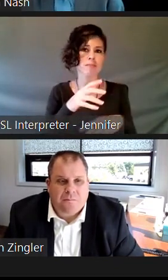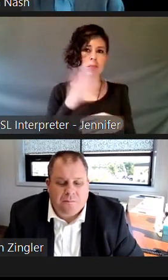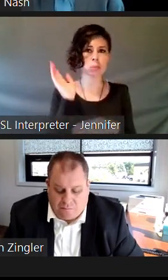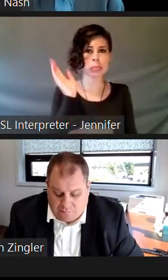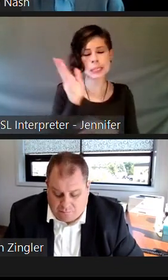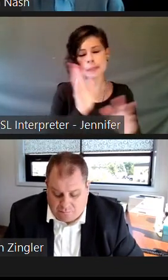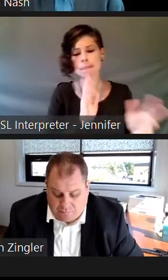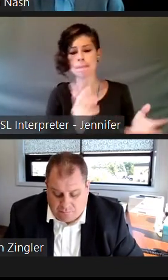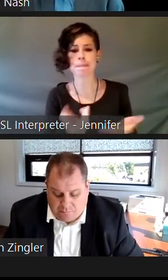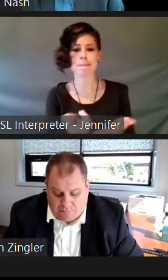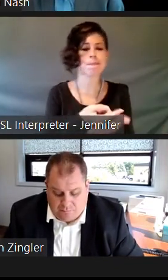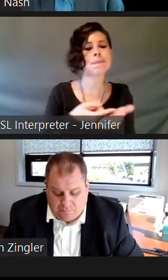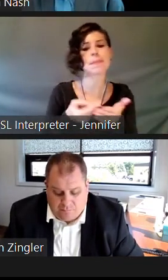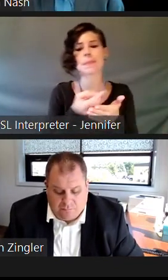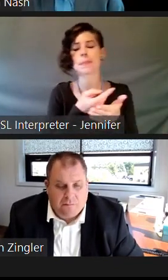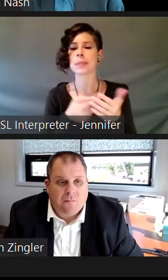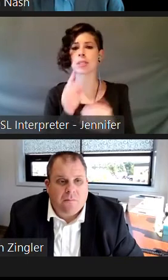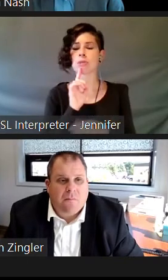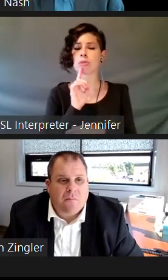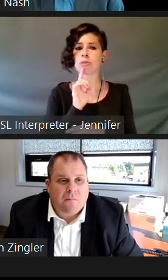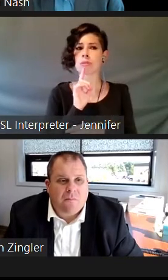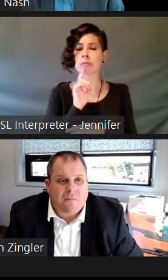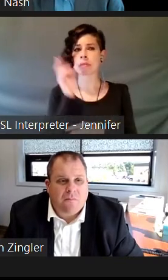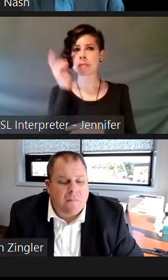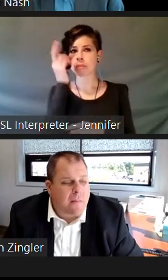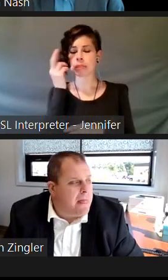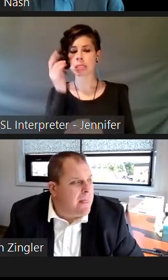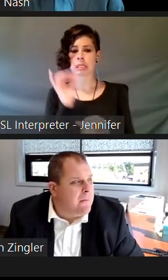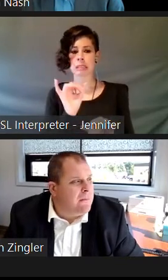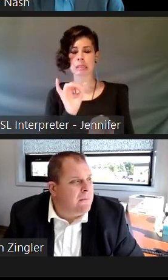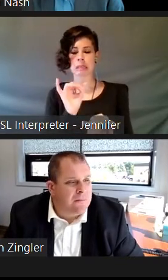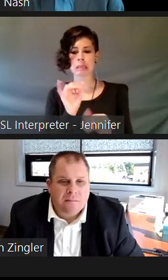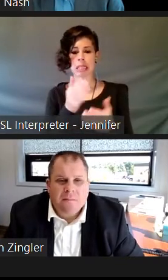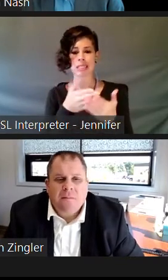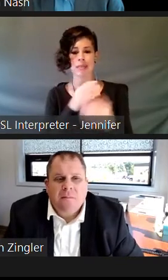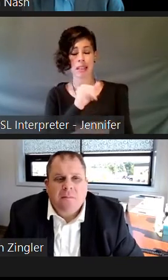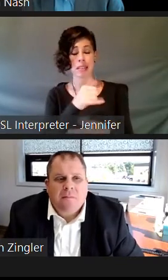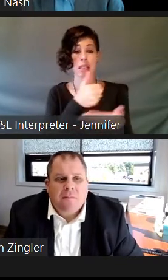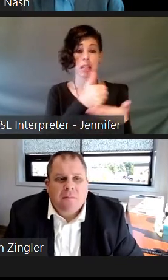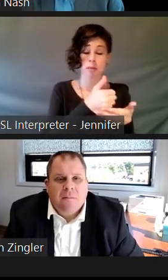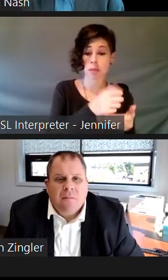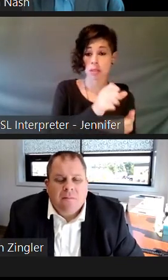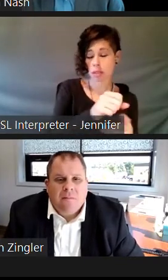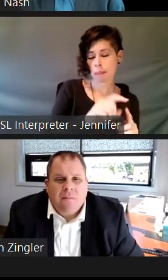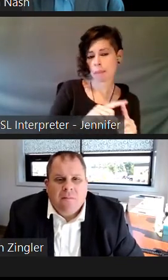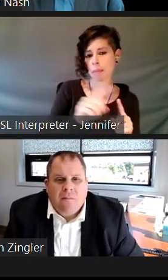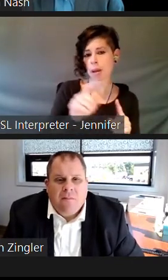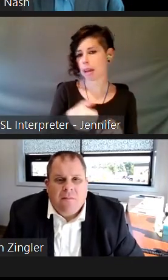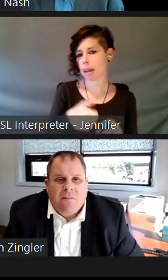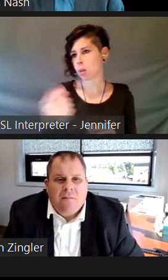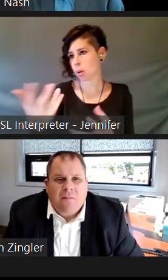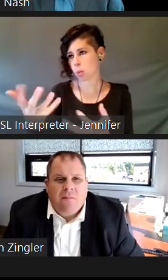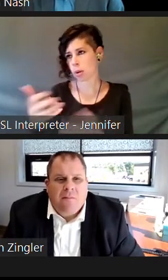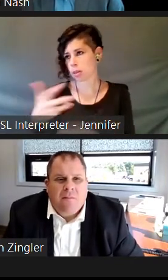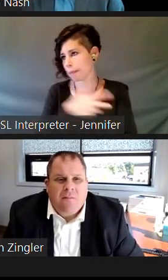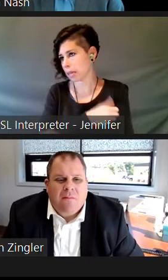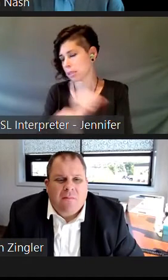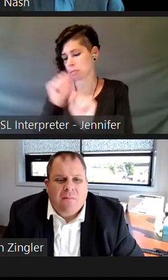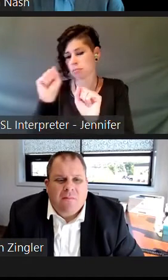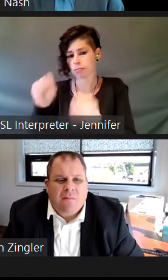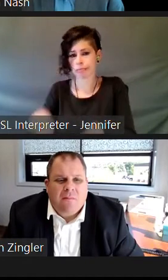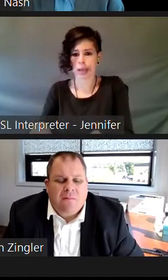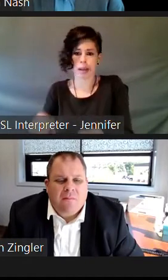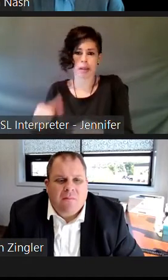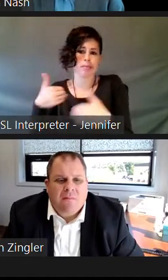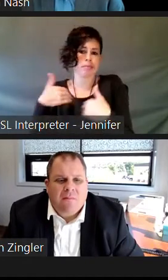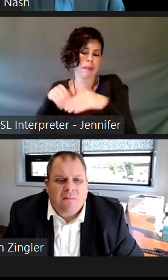that some of those pieces are helpful, but at this point, anybody that wants one can generally get one.